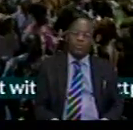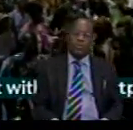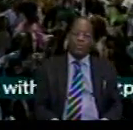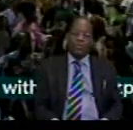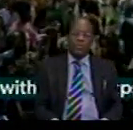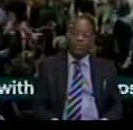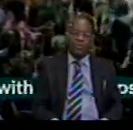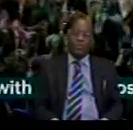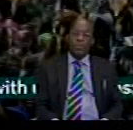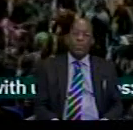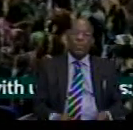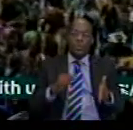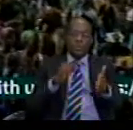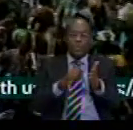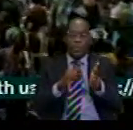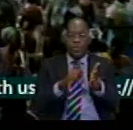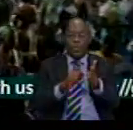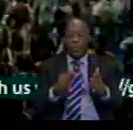Vérifiez.